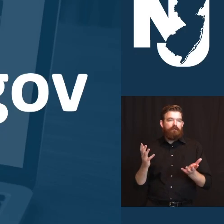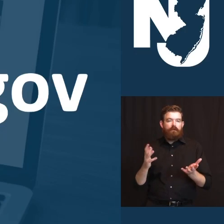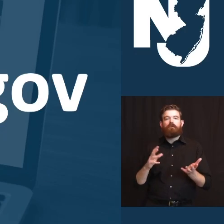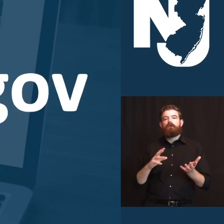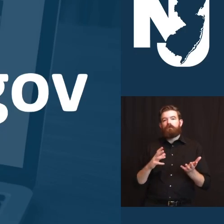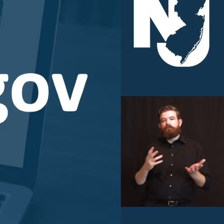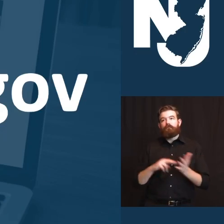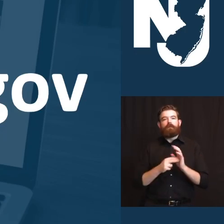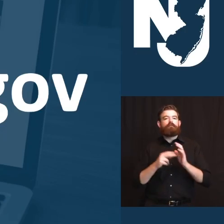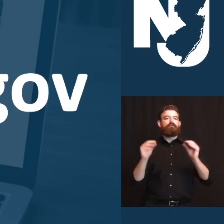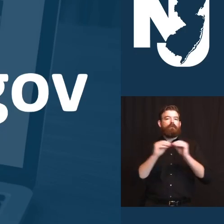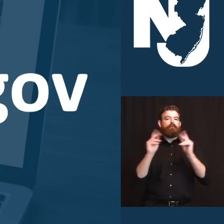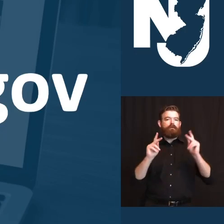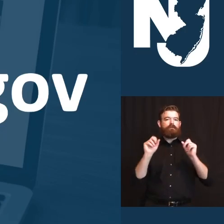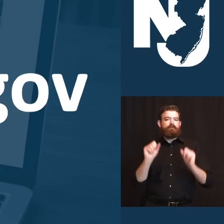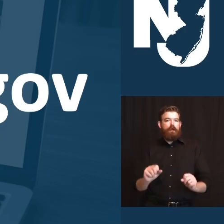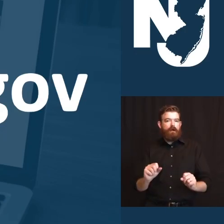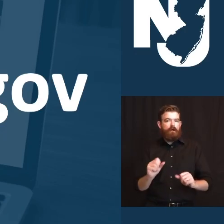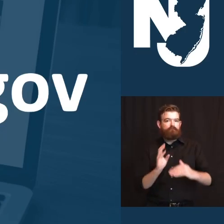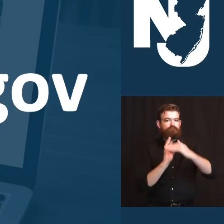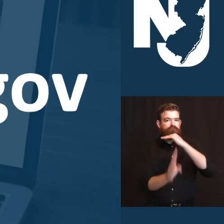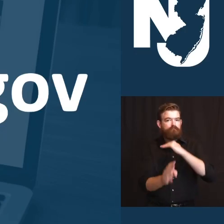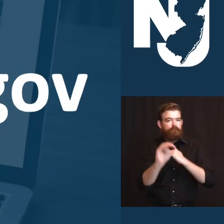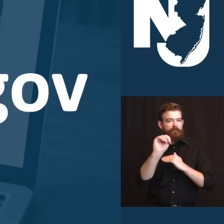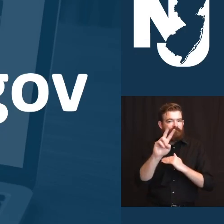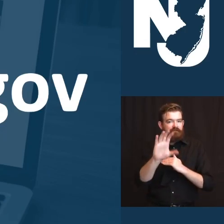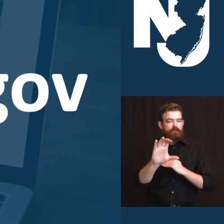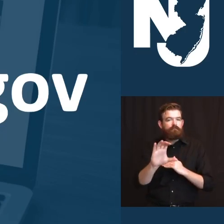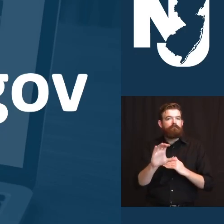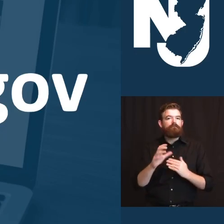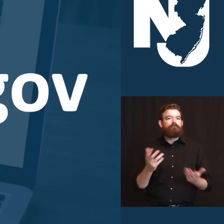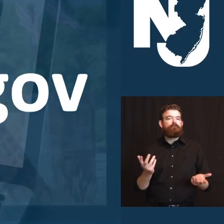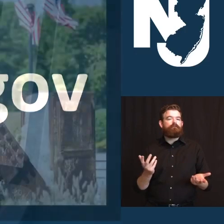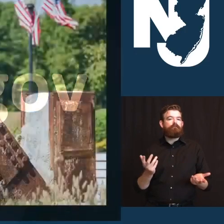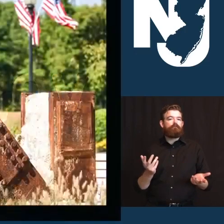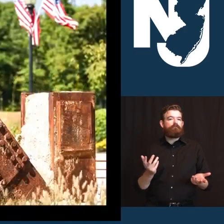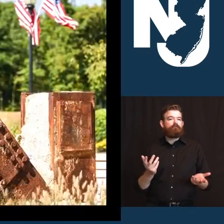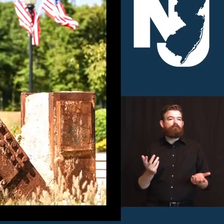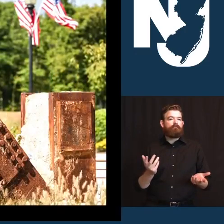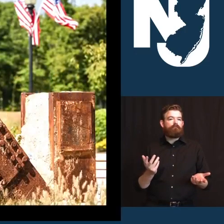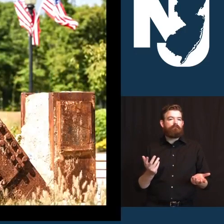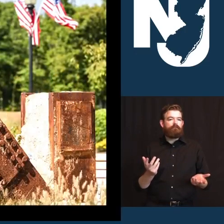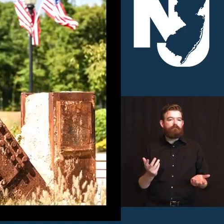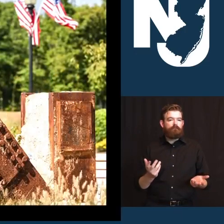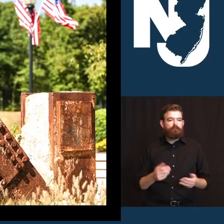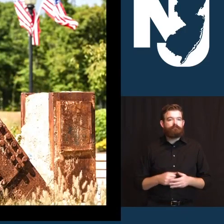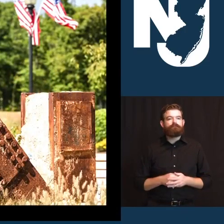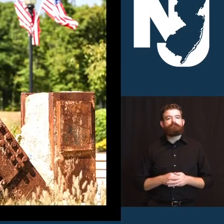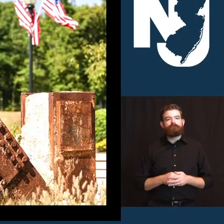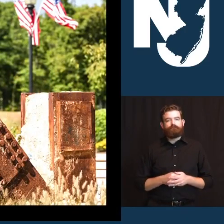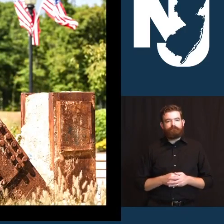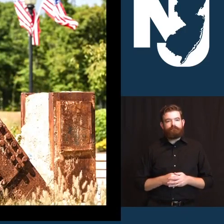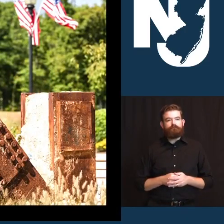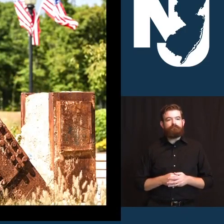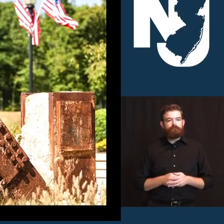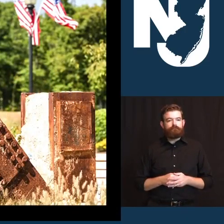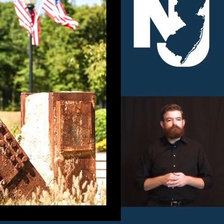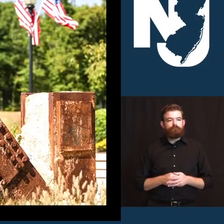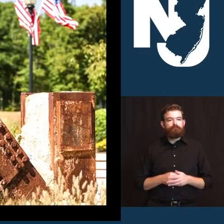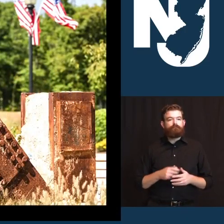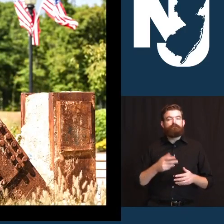their new licenses and vehicle registrations. Before we get into any of that, today, of course, is September